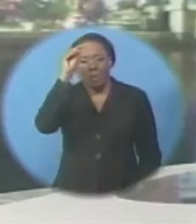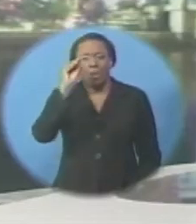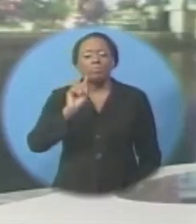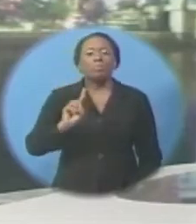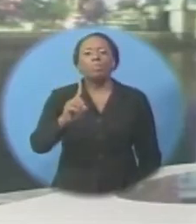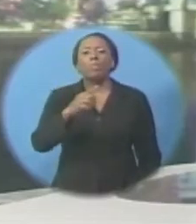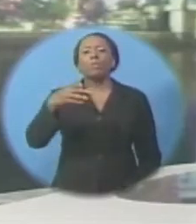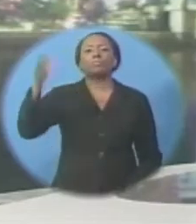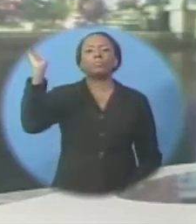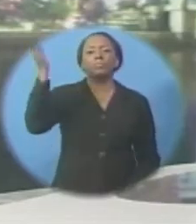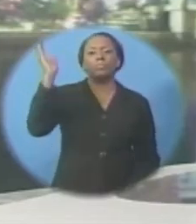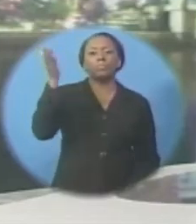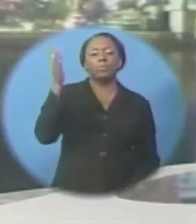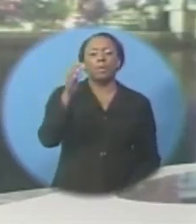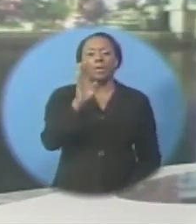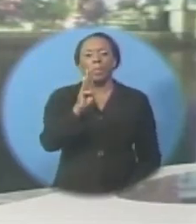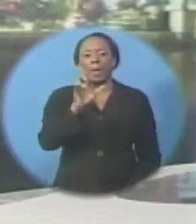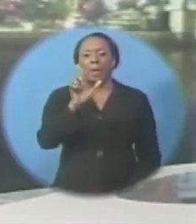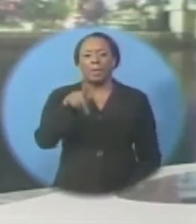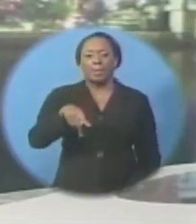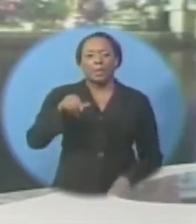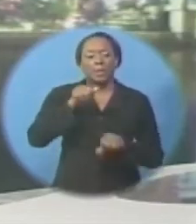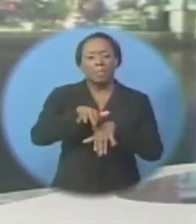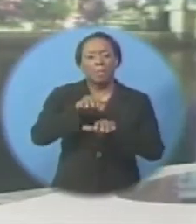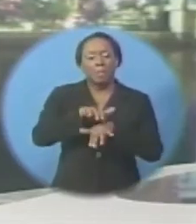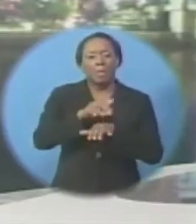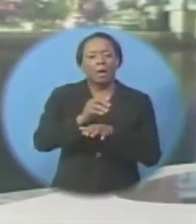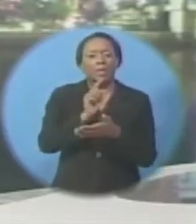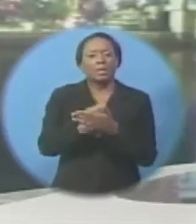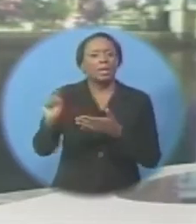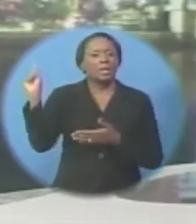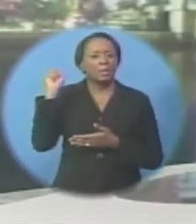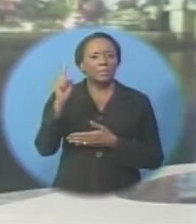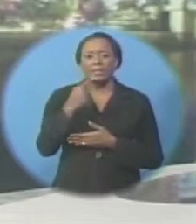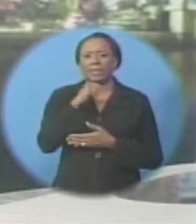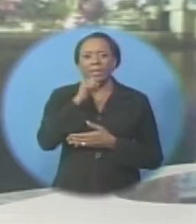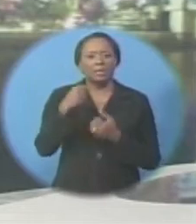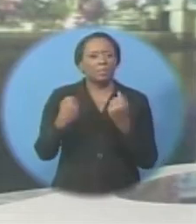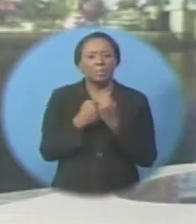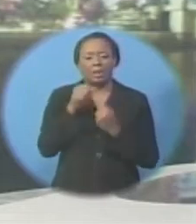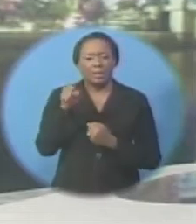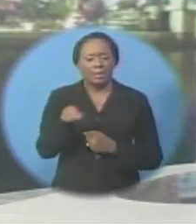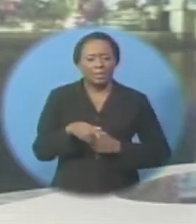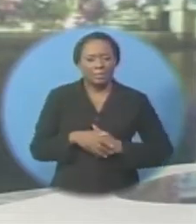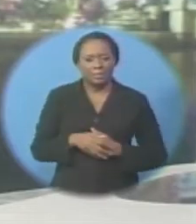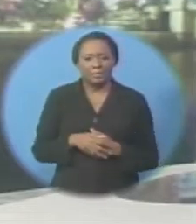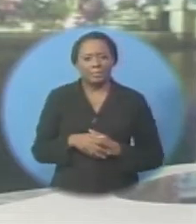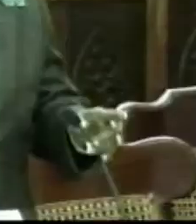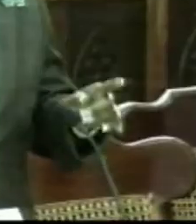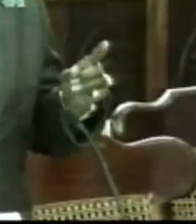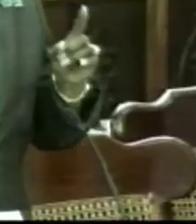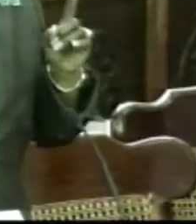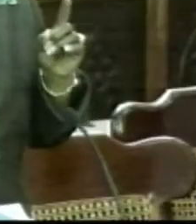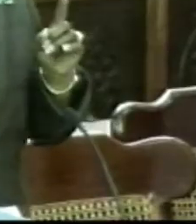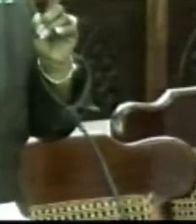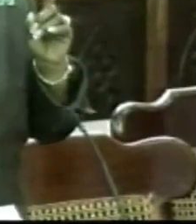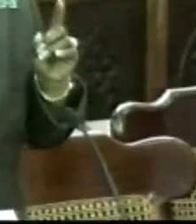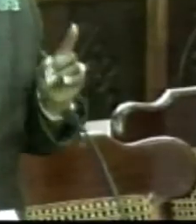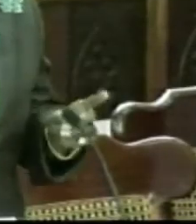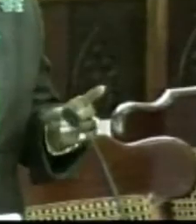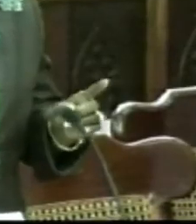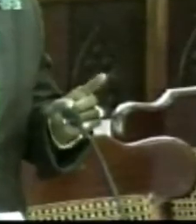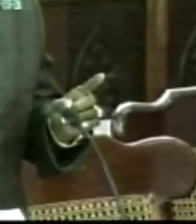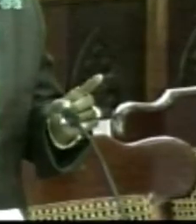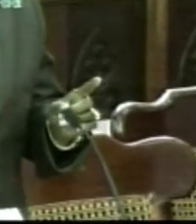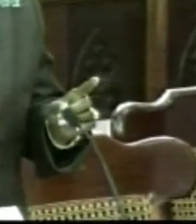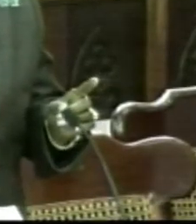attention to what she described as the real issues surrounding children in Barbados. A lot of our children are still being